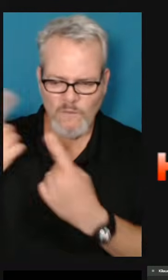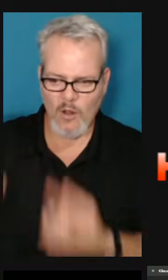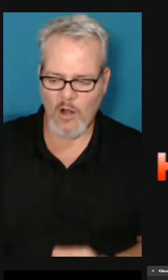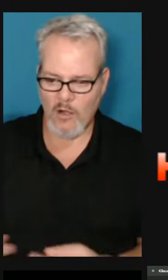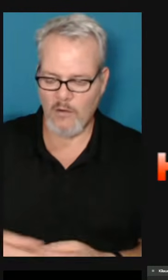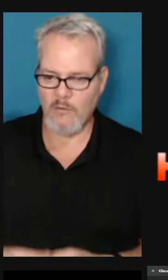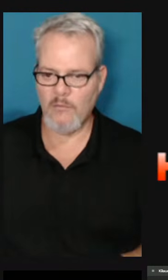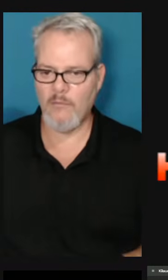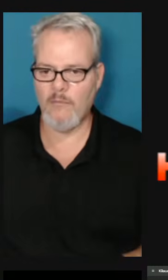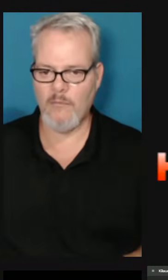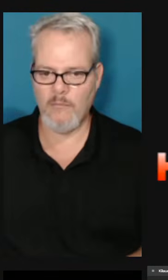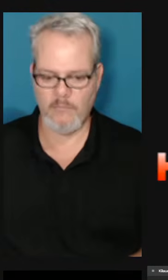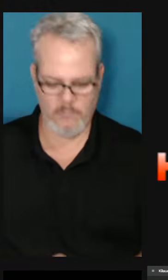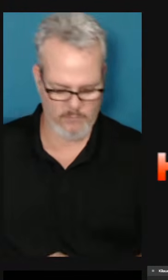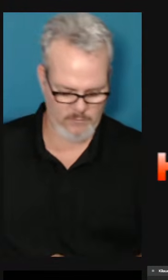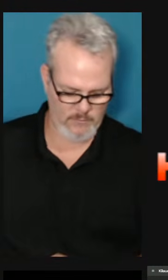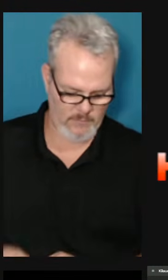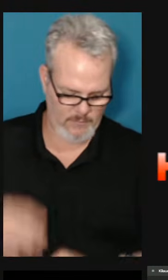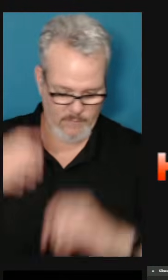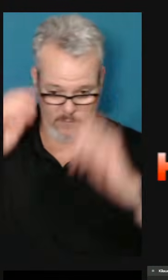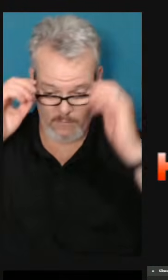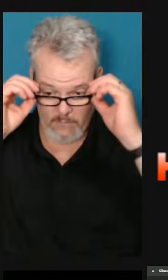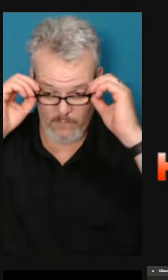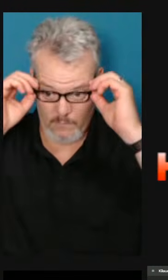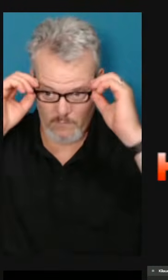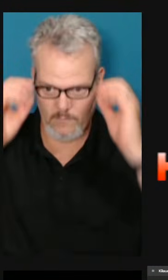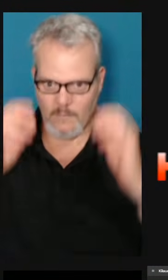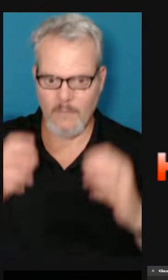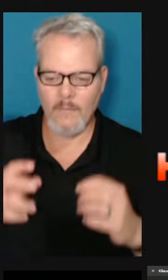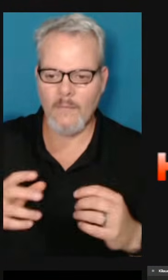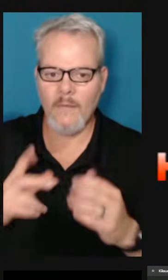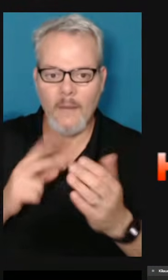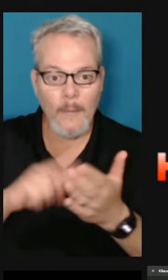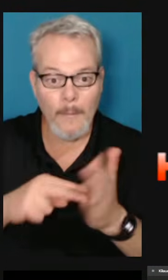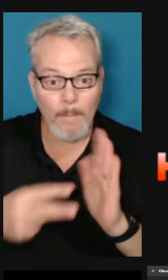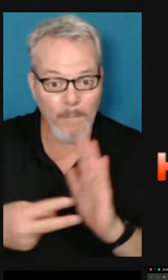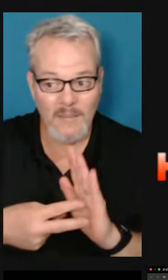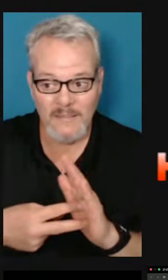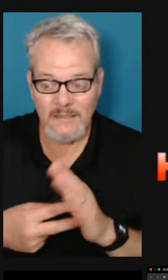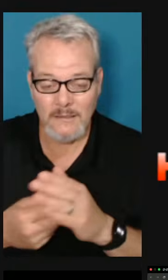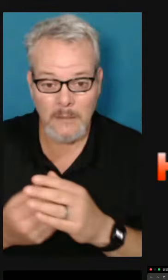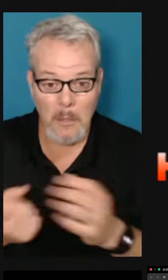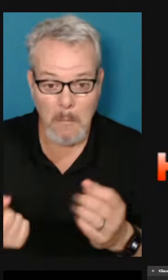And that means that the discharge rates